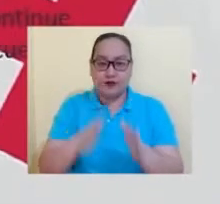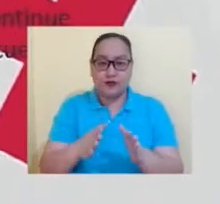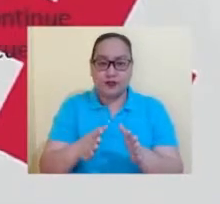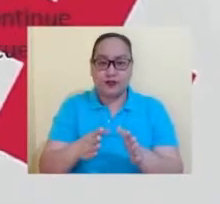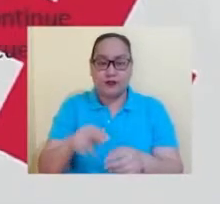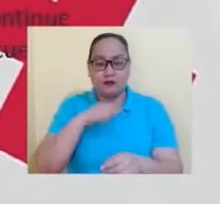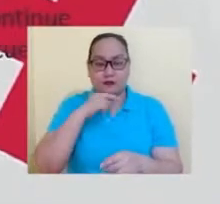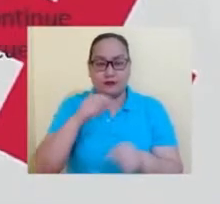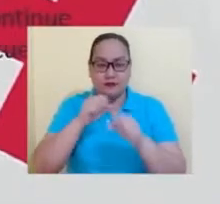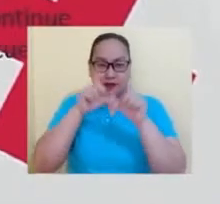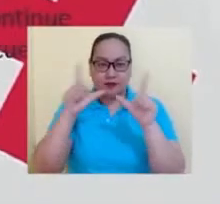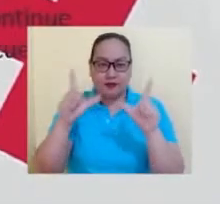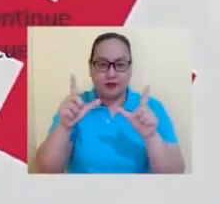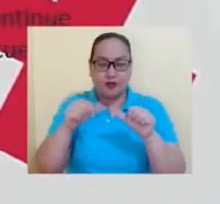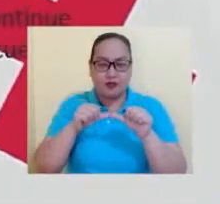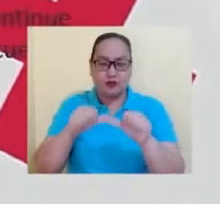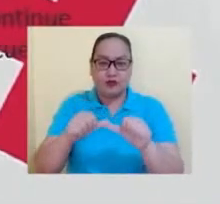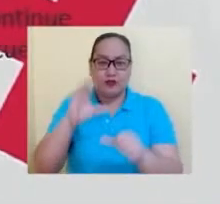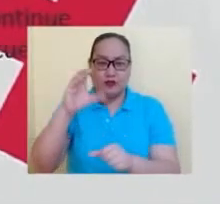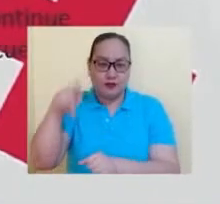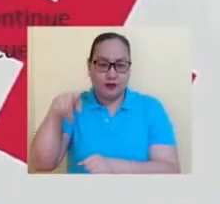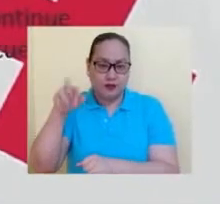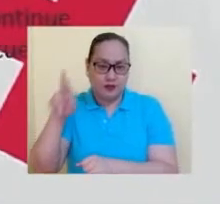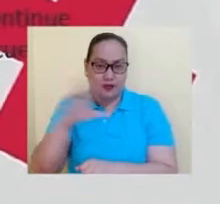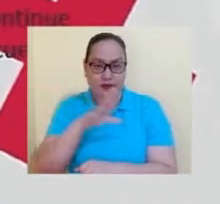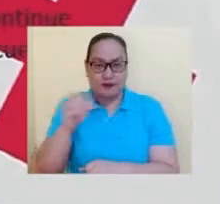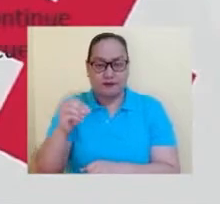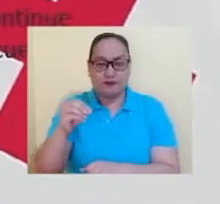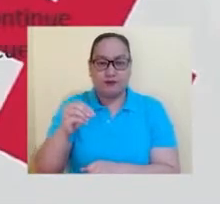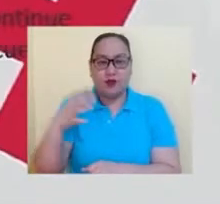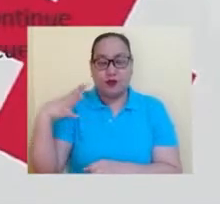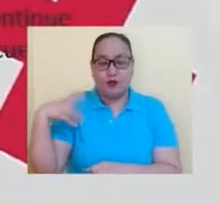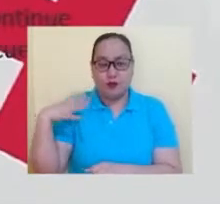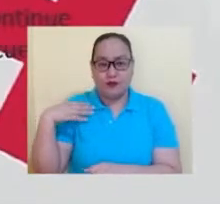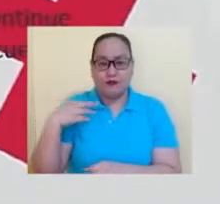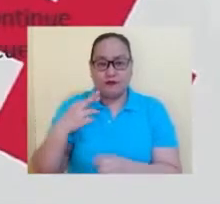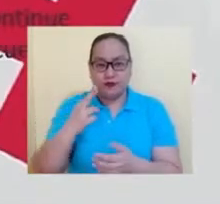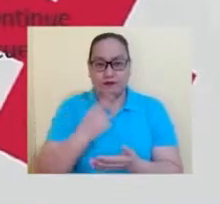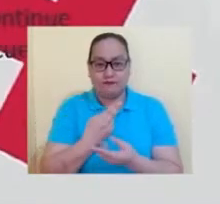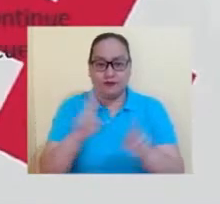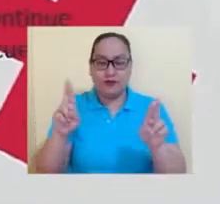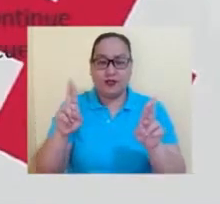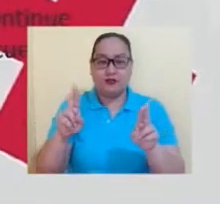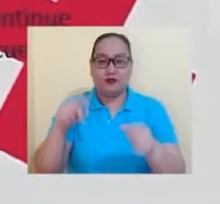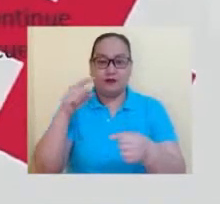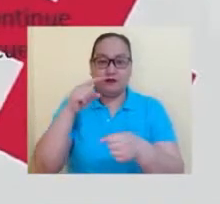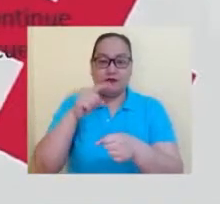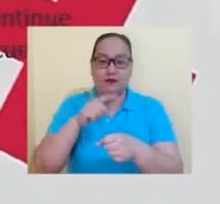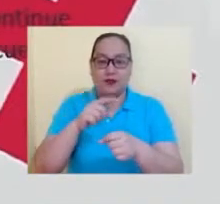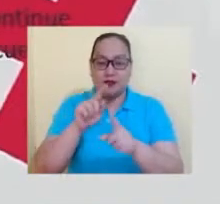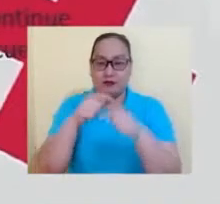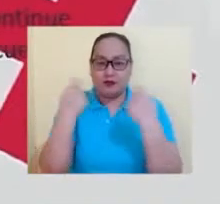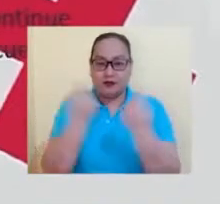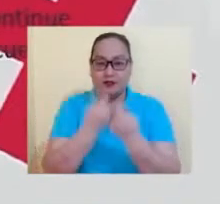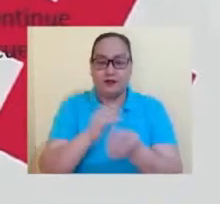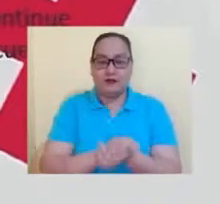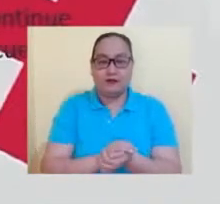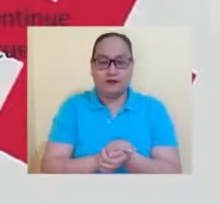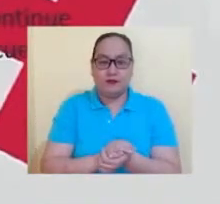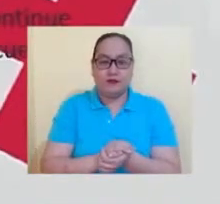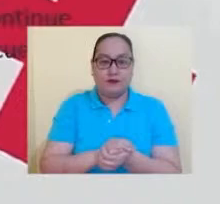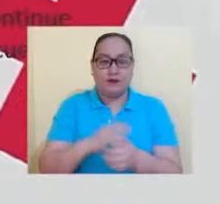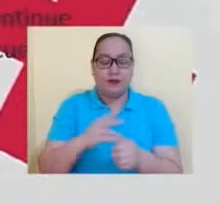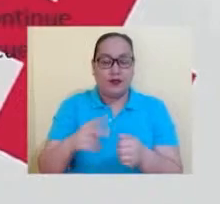continue performing CPR while waiting for the rescue team. Step 9. Conduct secondary